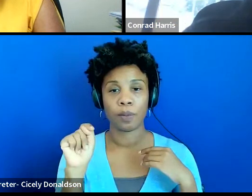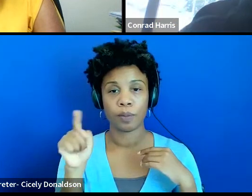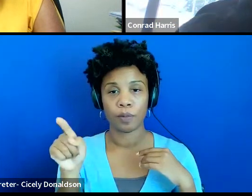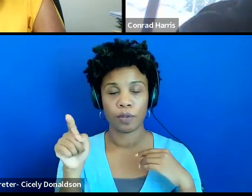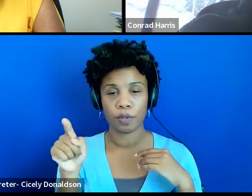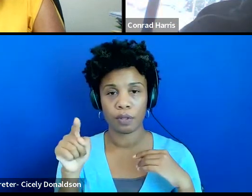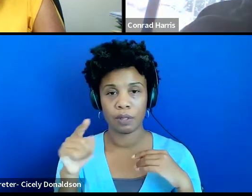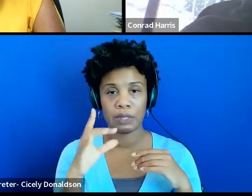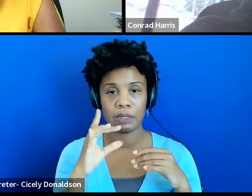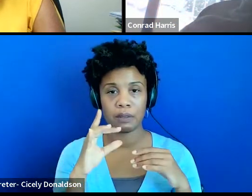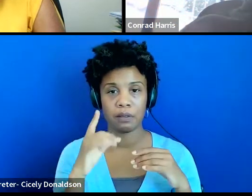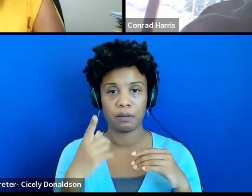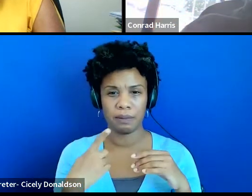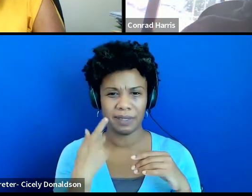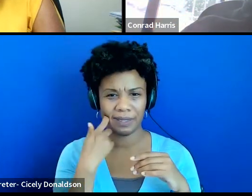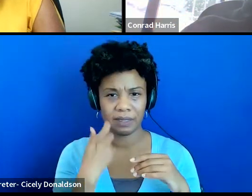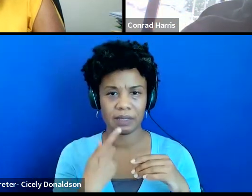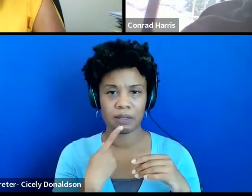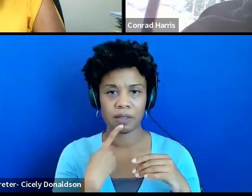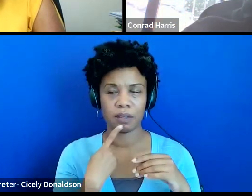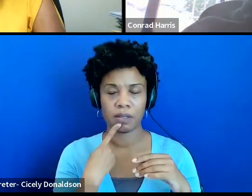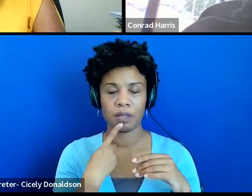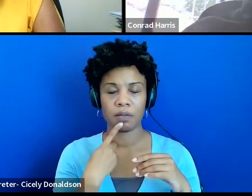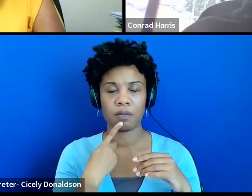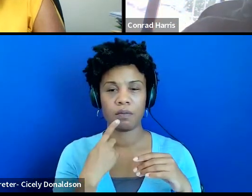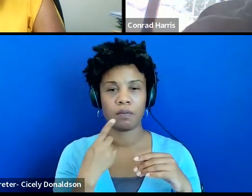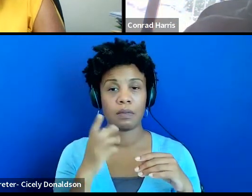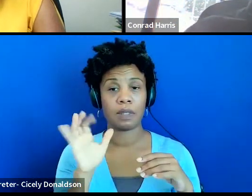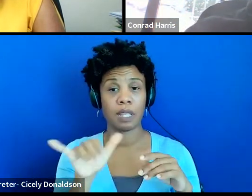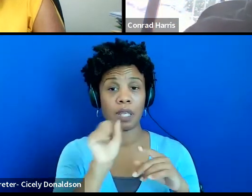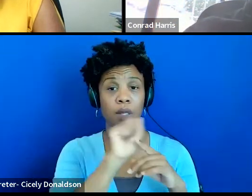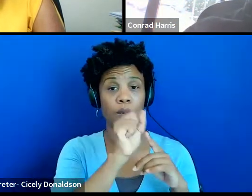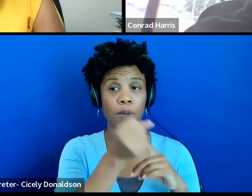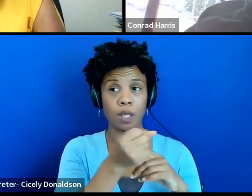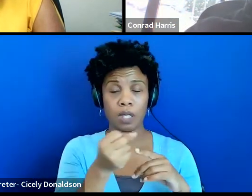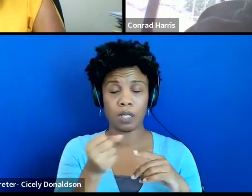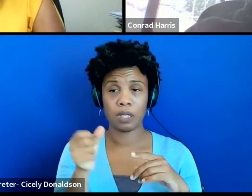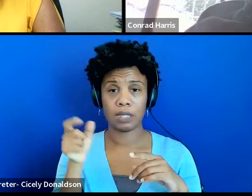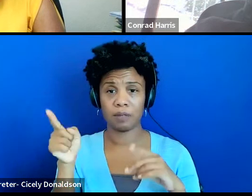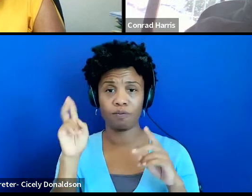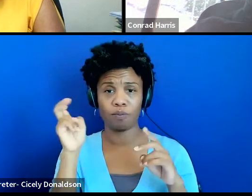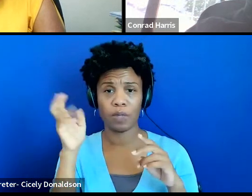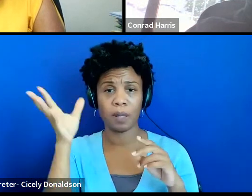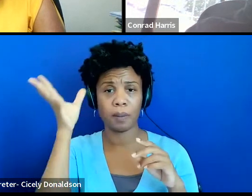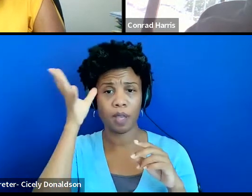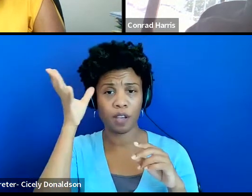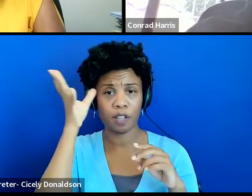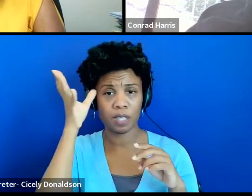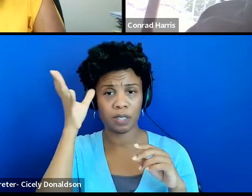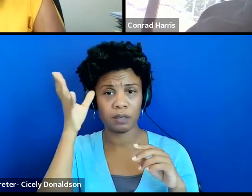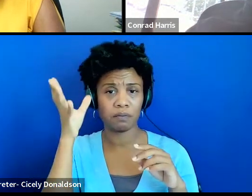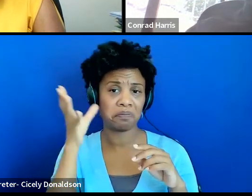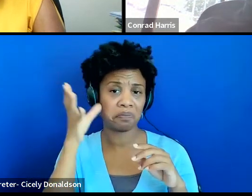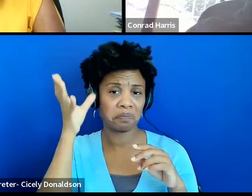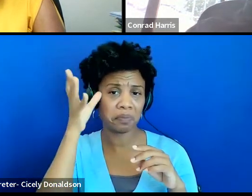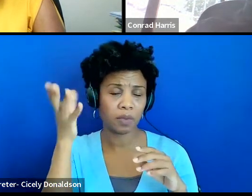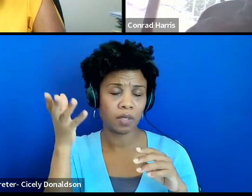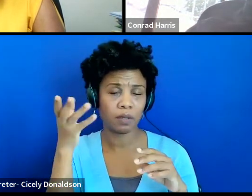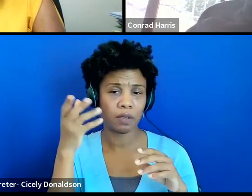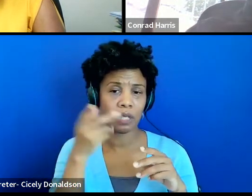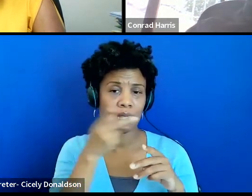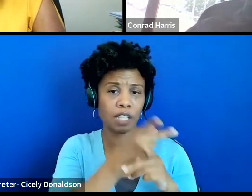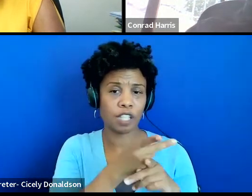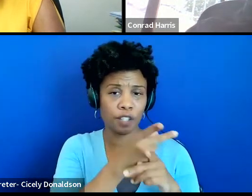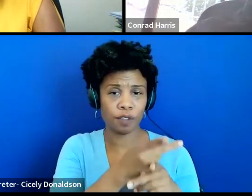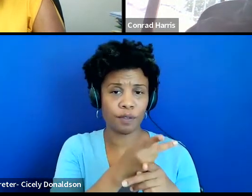as a parent or a caregiver of the child, which the legislation